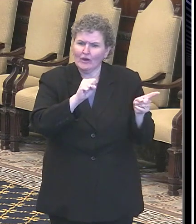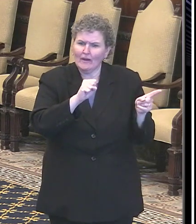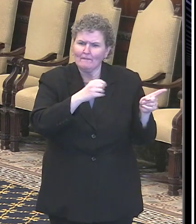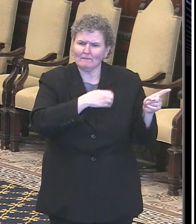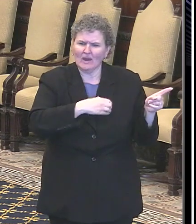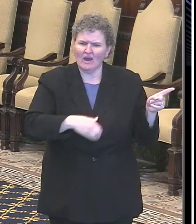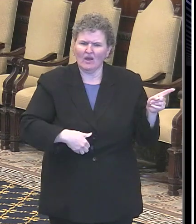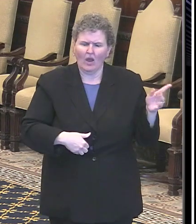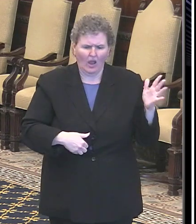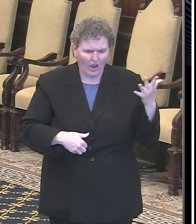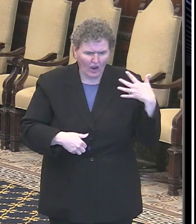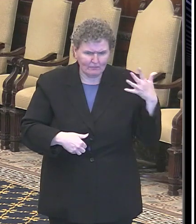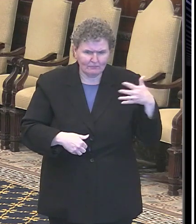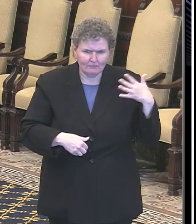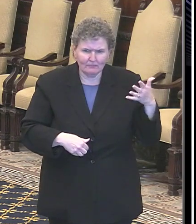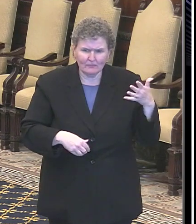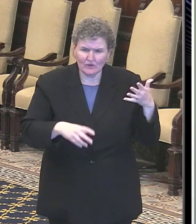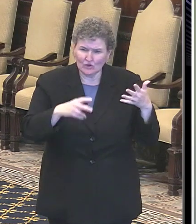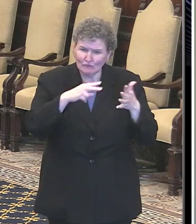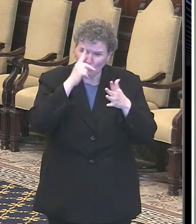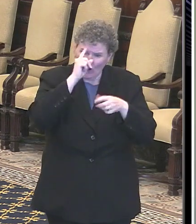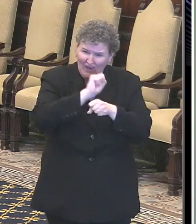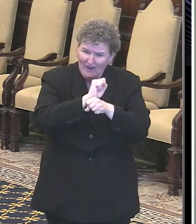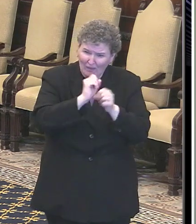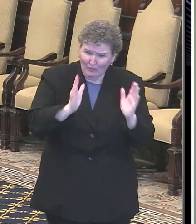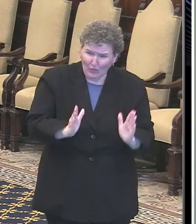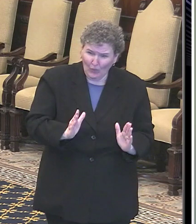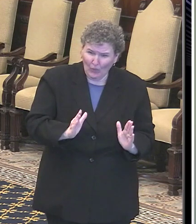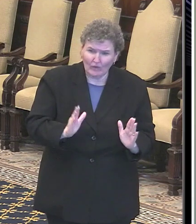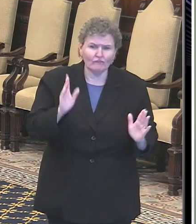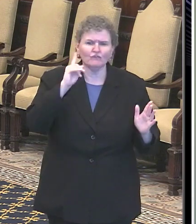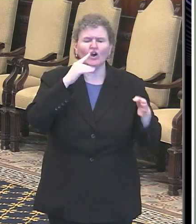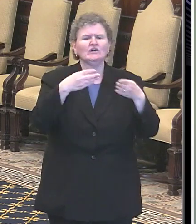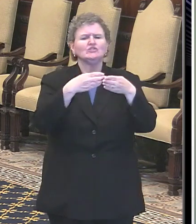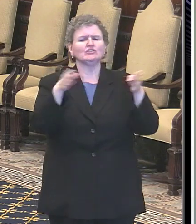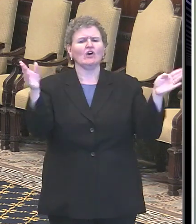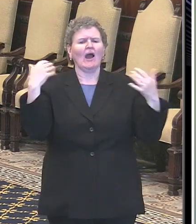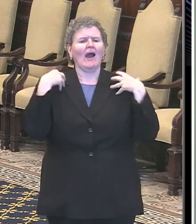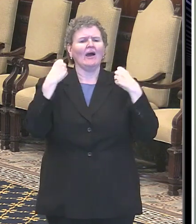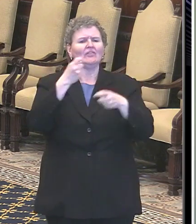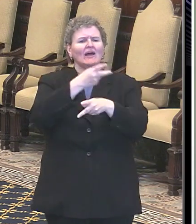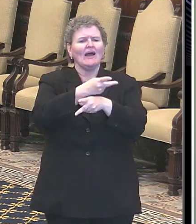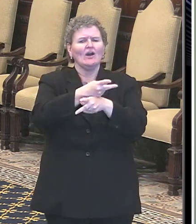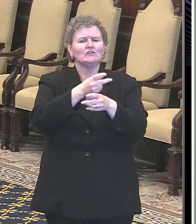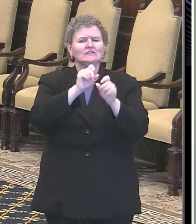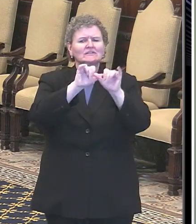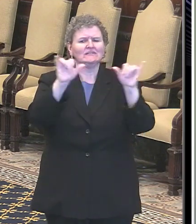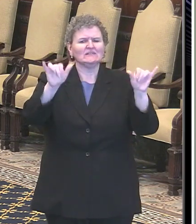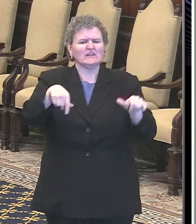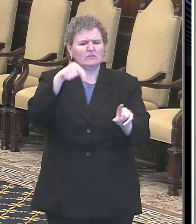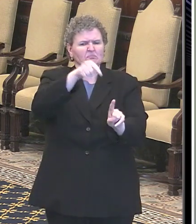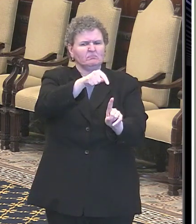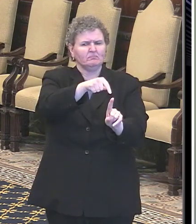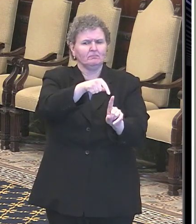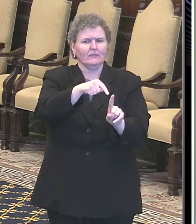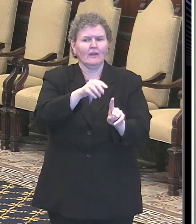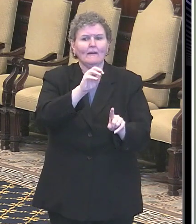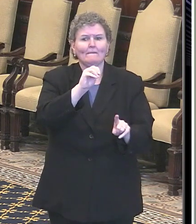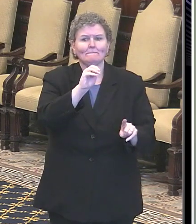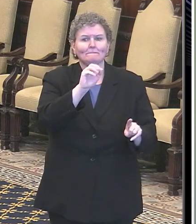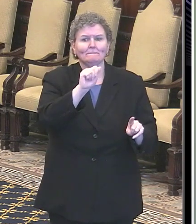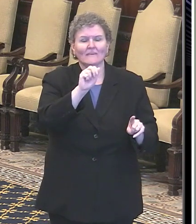Healthcare for employees? Just the general healthcare system in general, things like, I guess, Medicare for all,